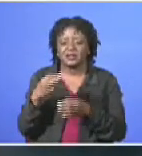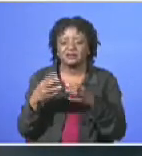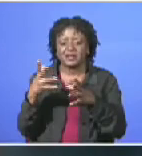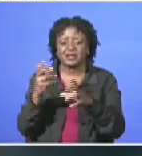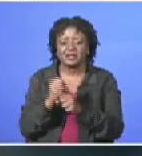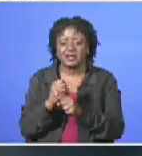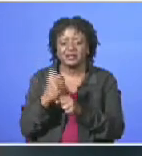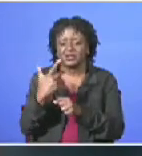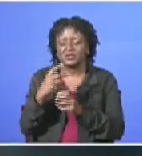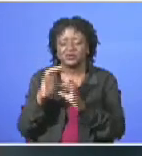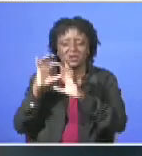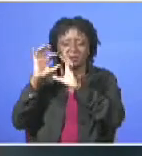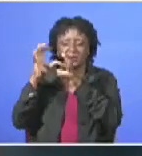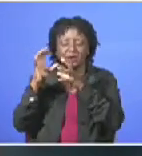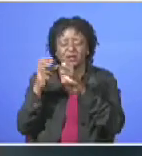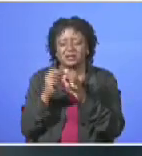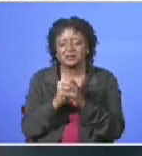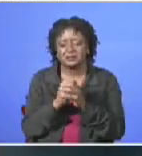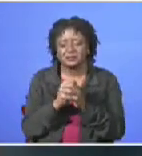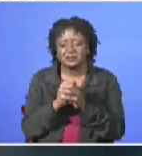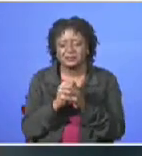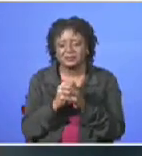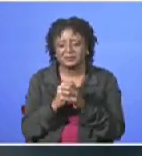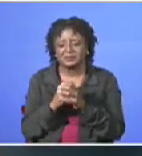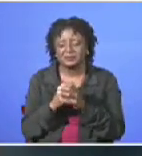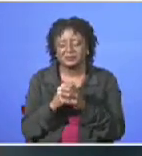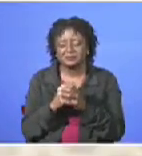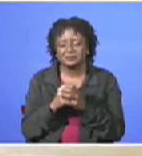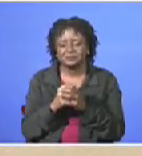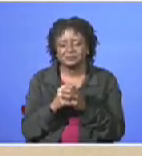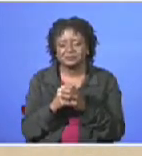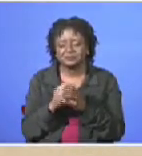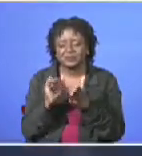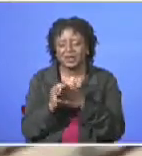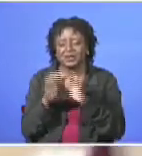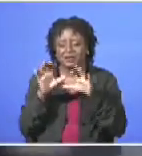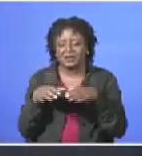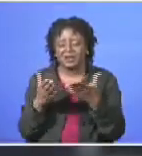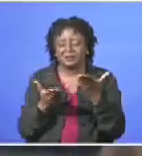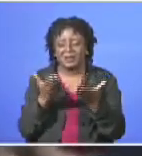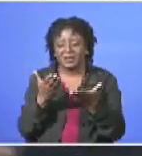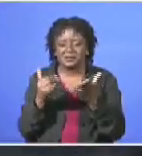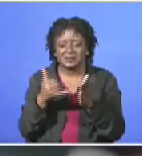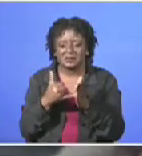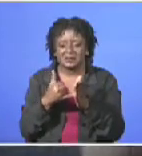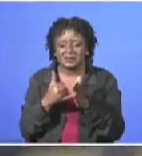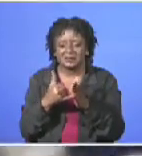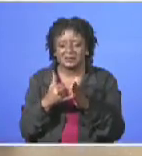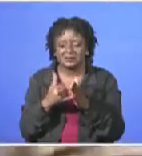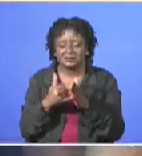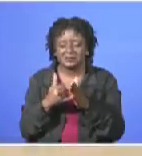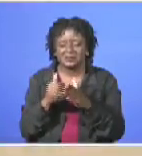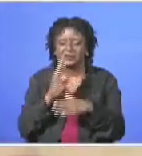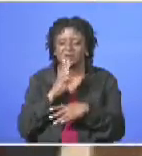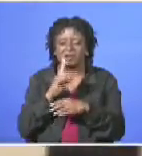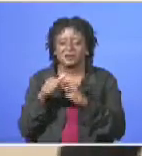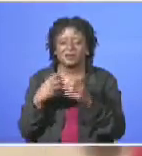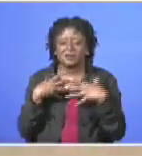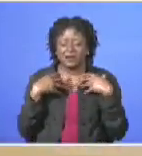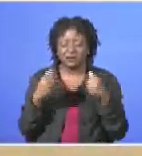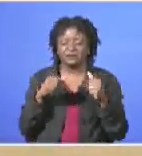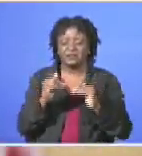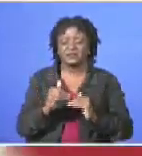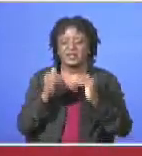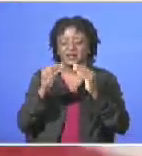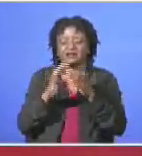get in transition and steal a couple threes, that can balance it. Coach Yo on the confidence level of her team.